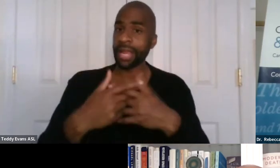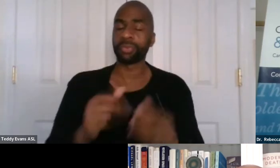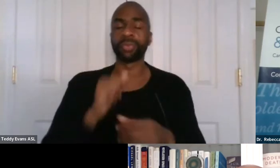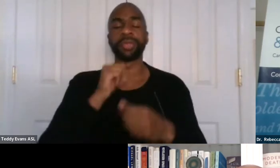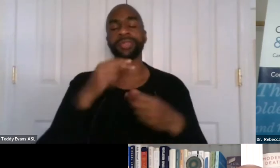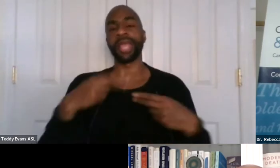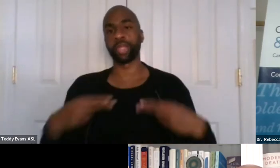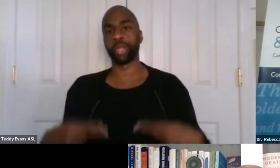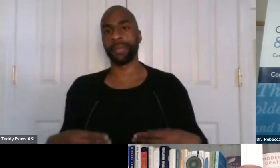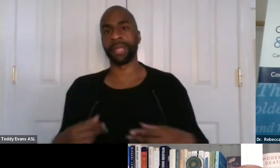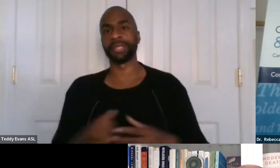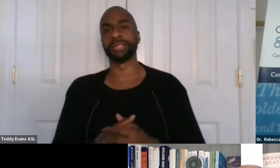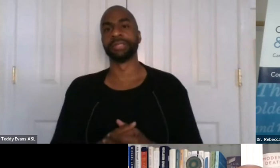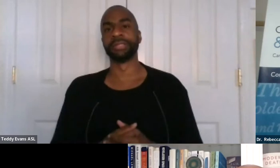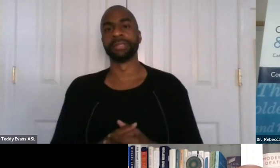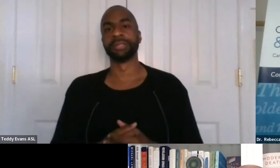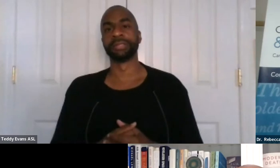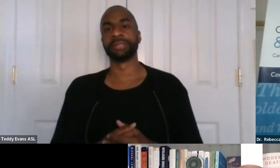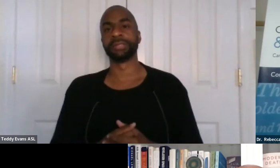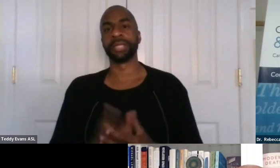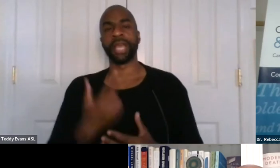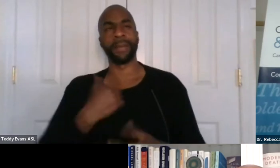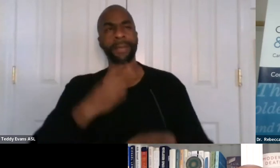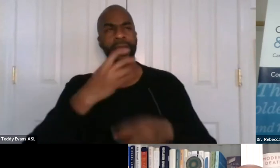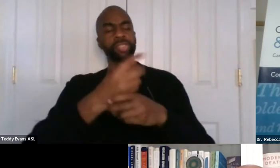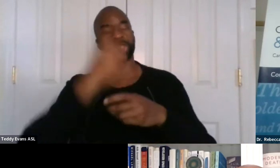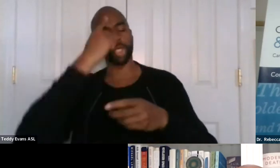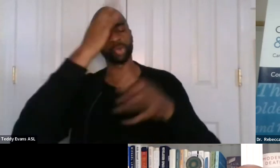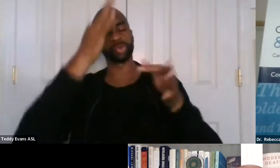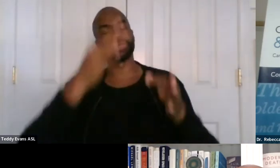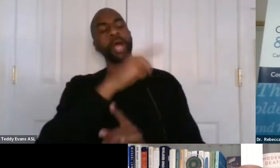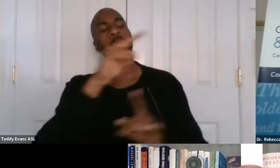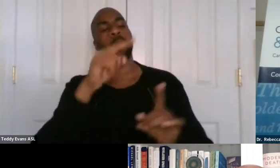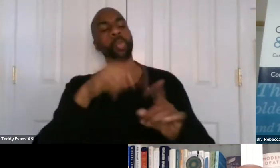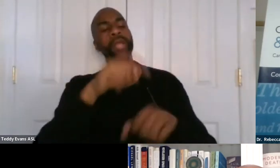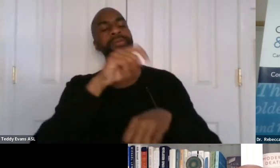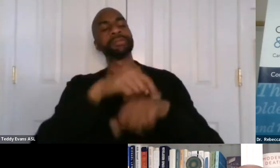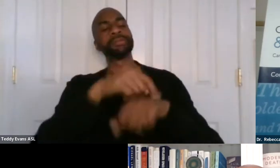determine technically when the time of death has occurred. And she wrote that in